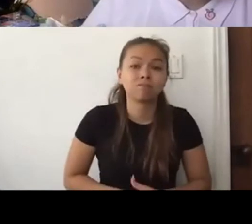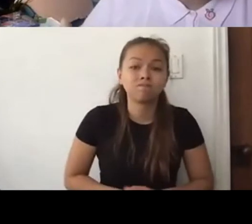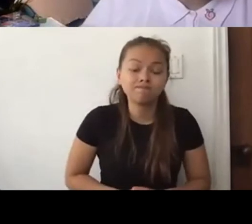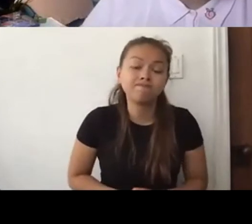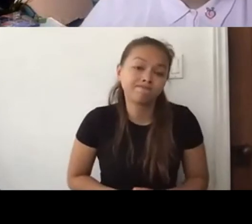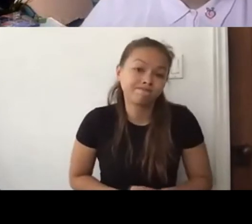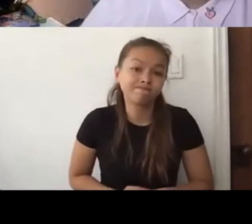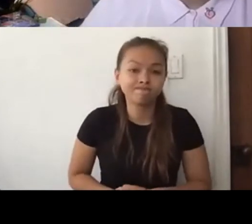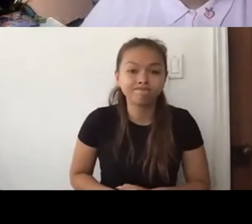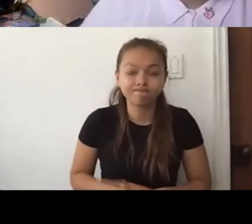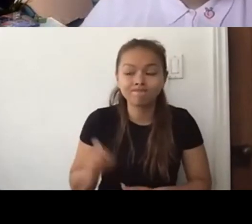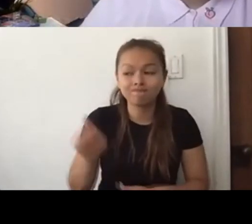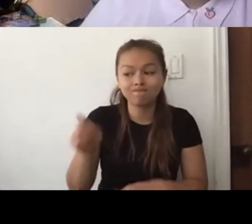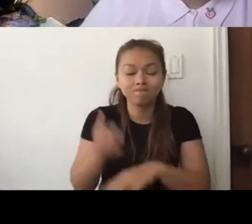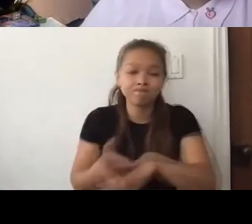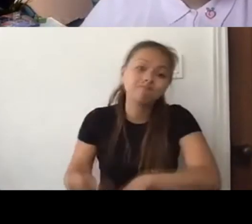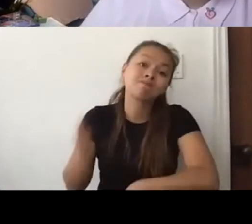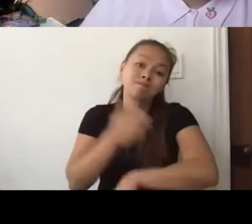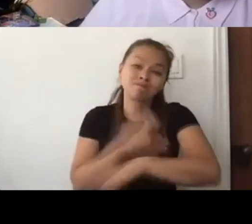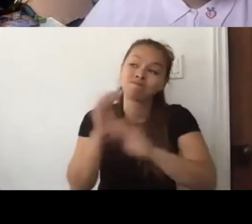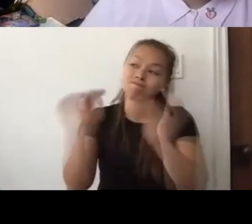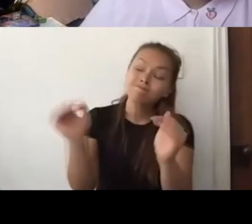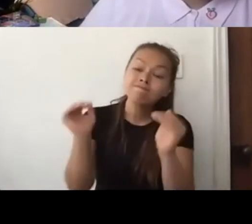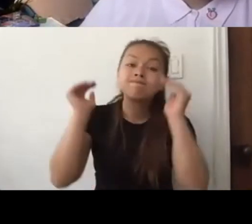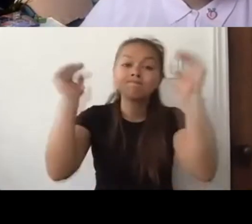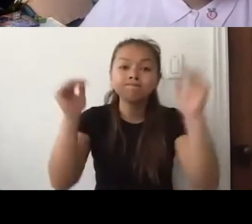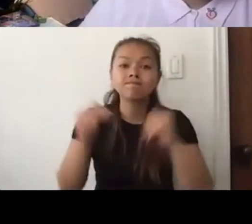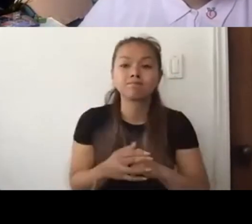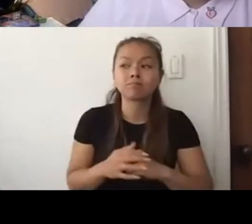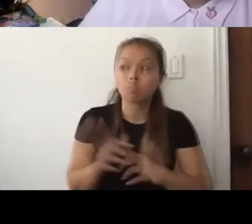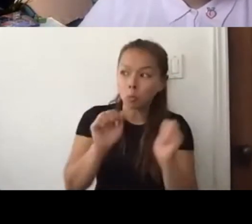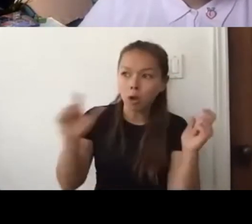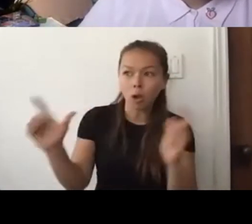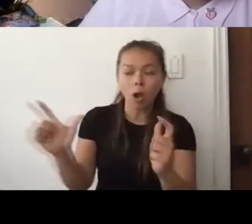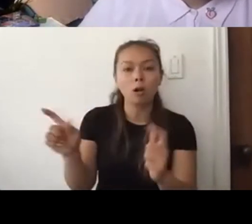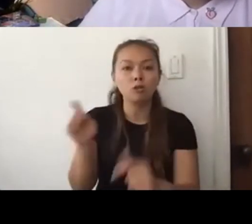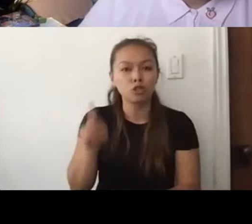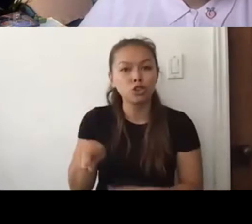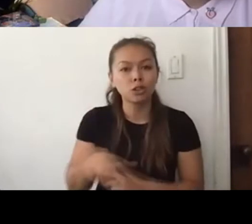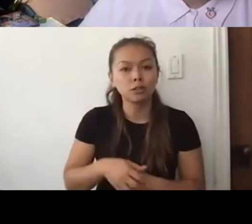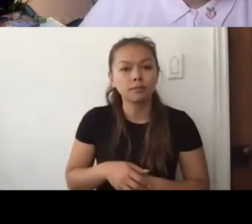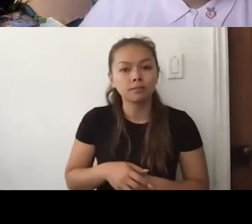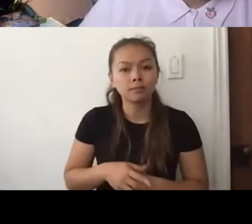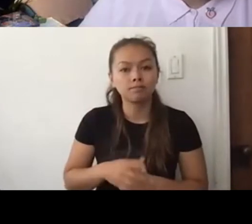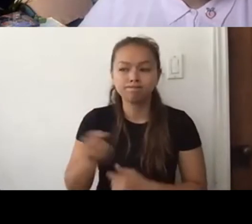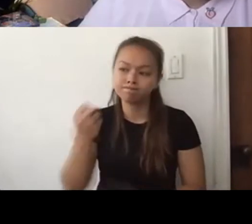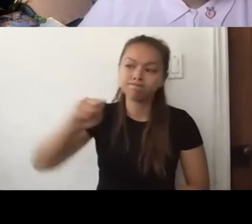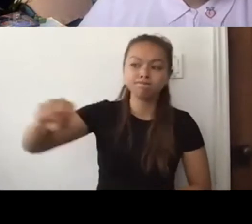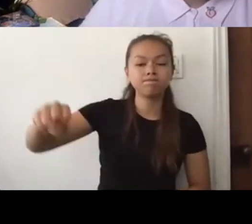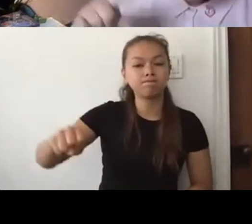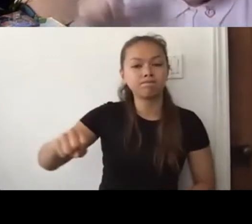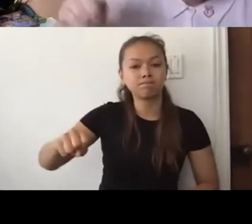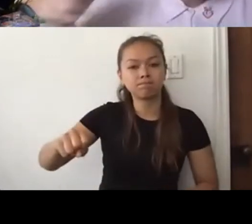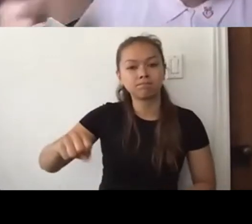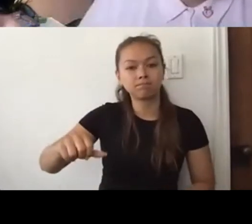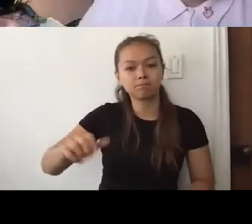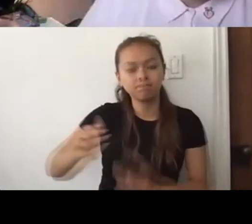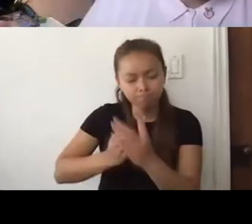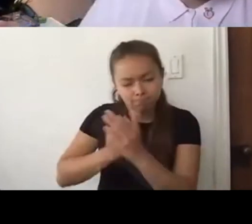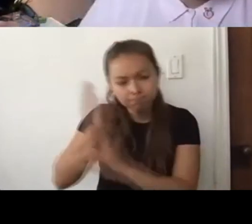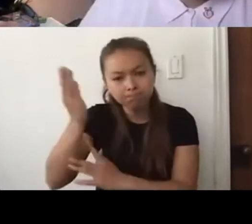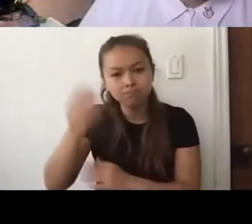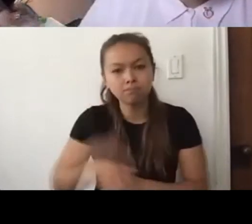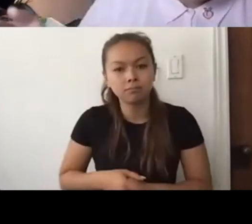it to each other's resistance and existence to really be invested in seeing that we can all make